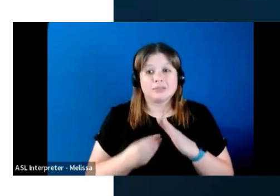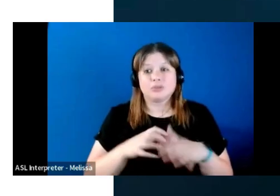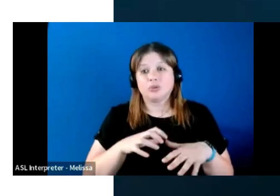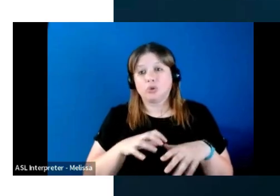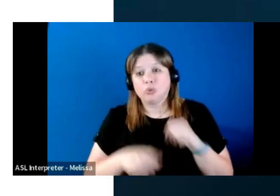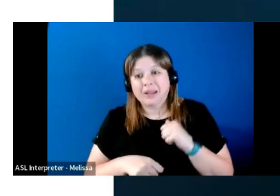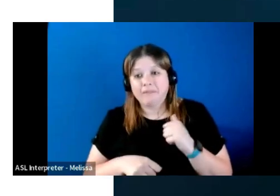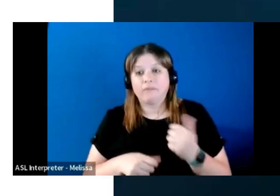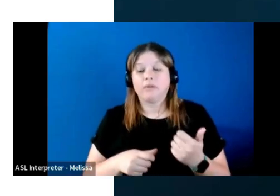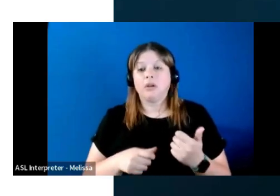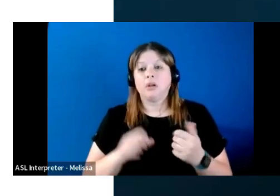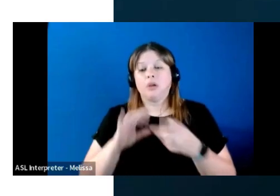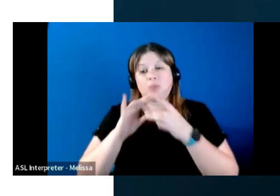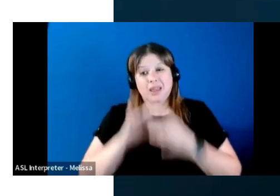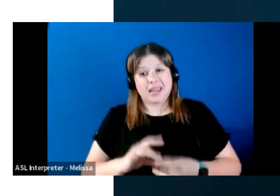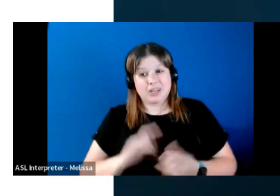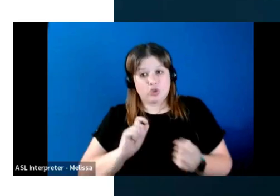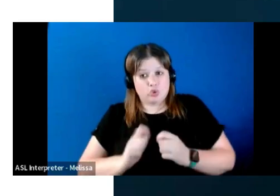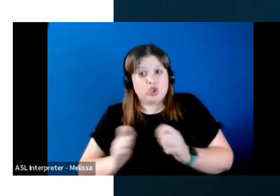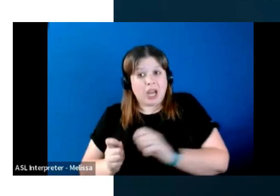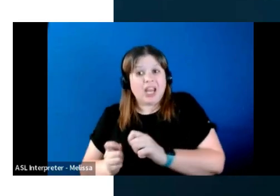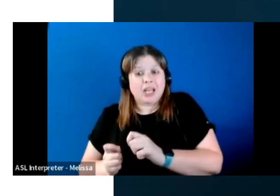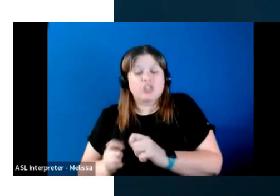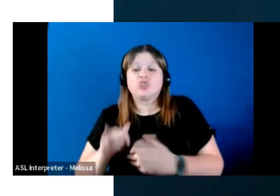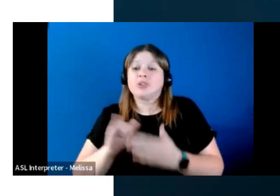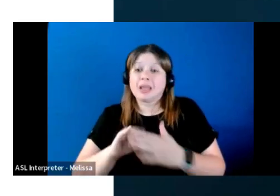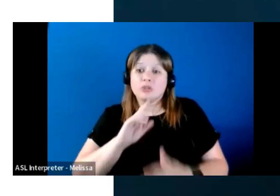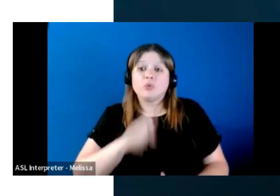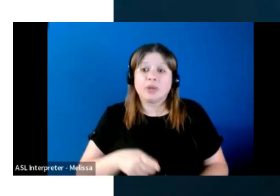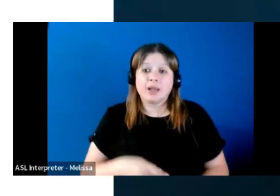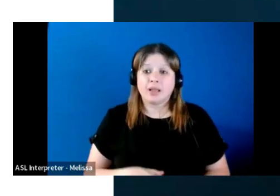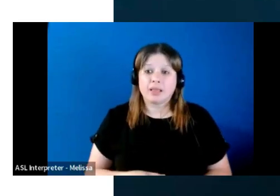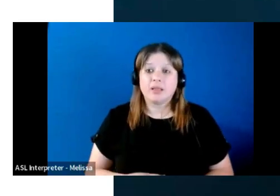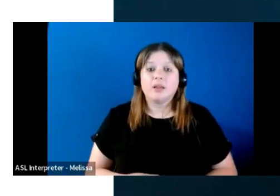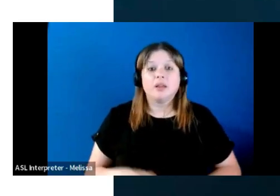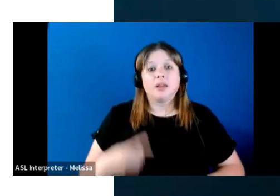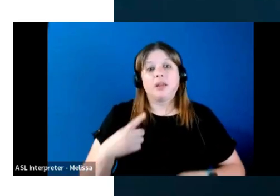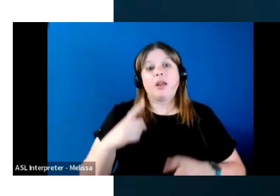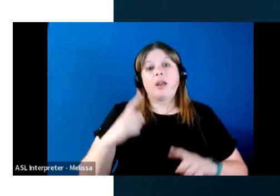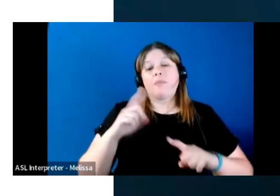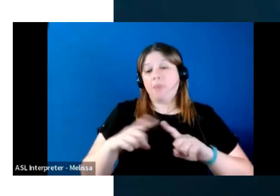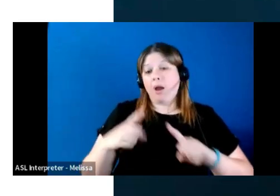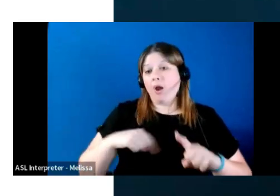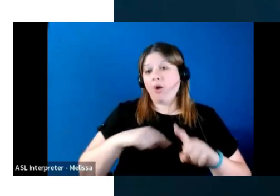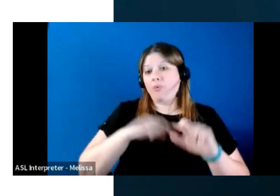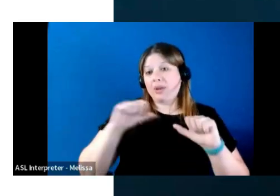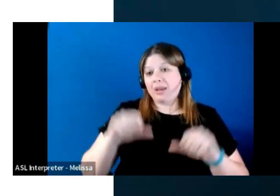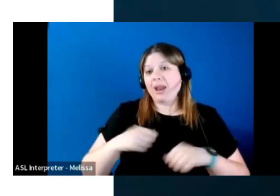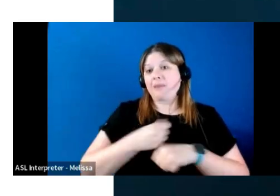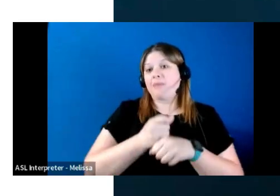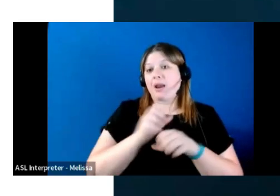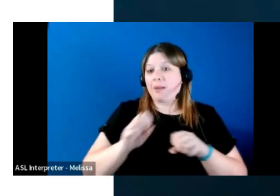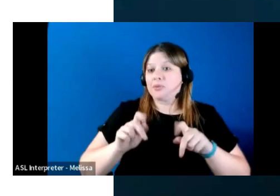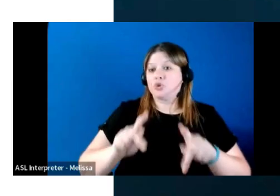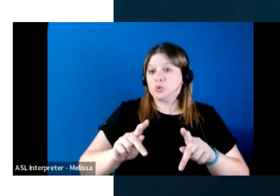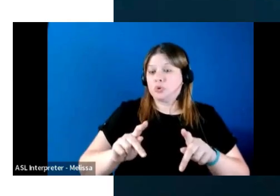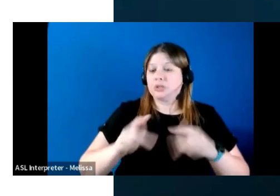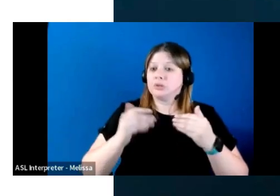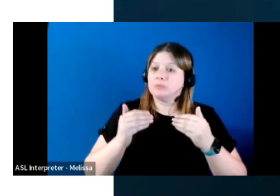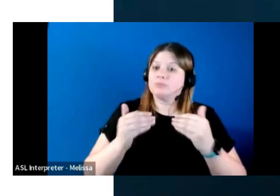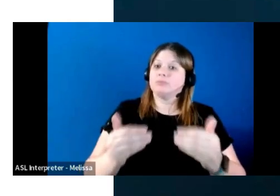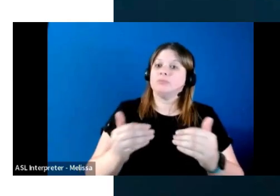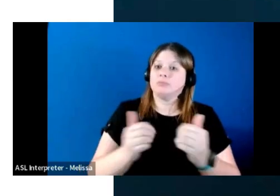changes are real, but we also can create space to move forward to a new